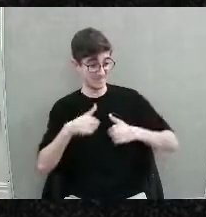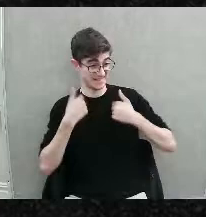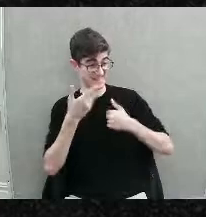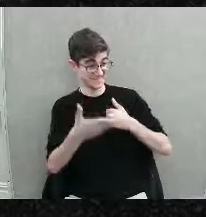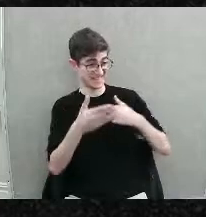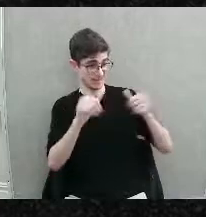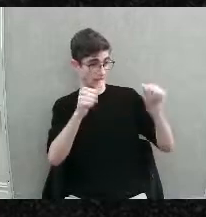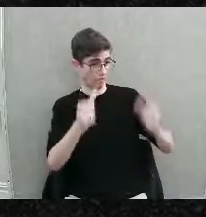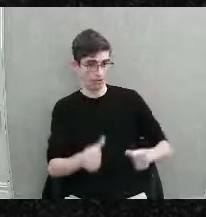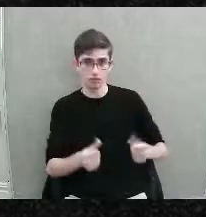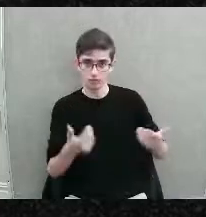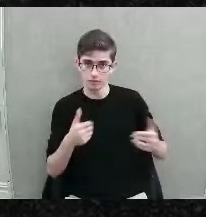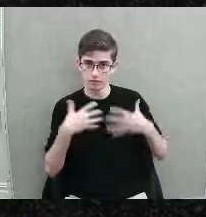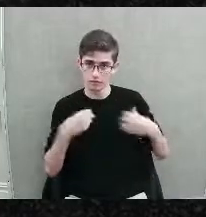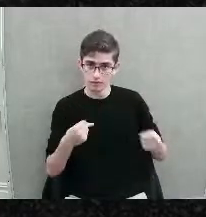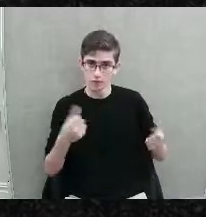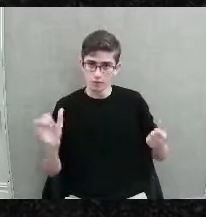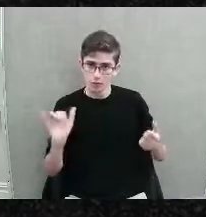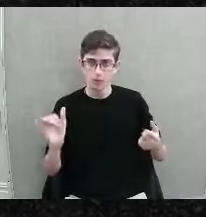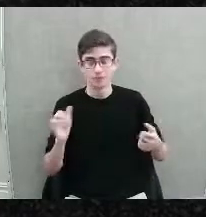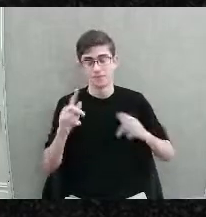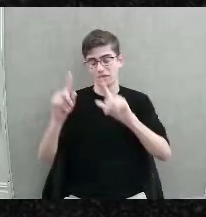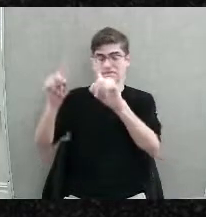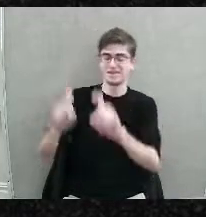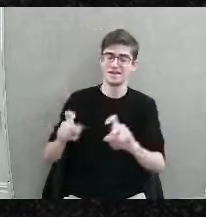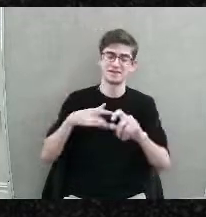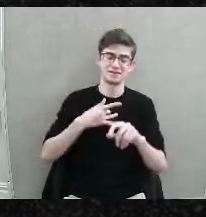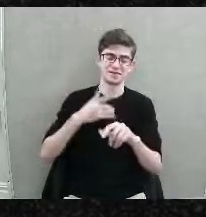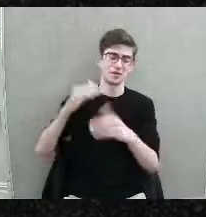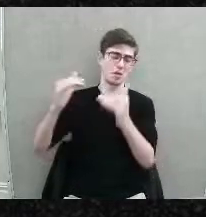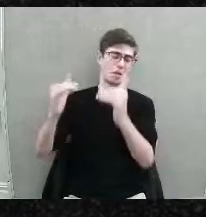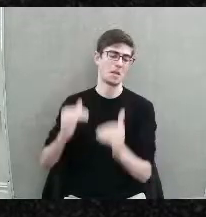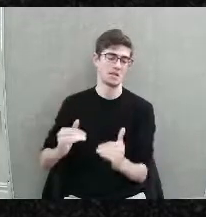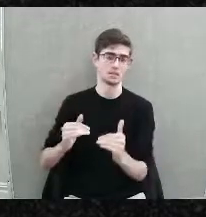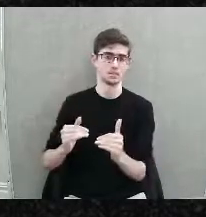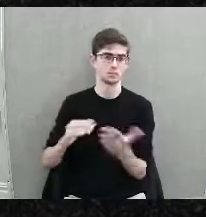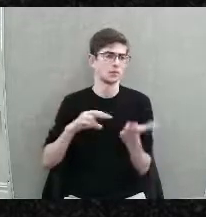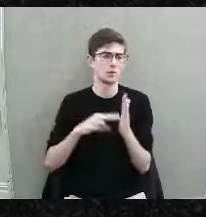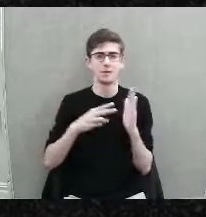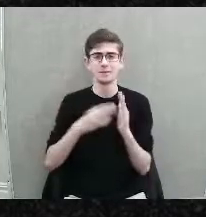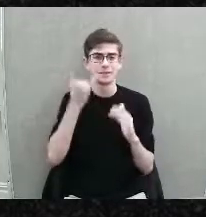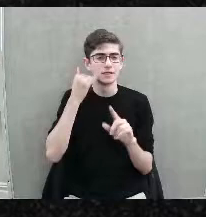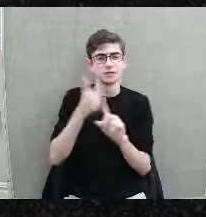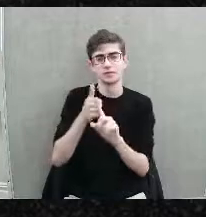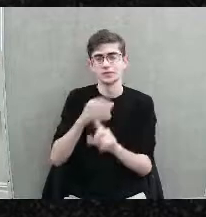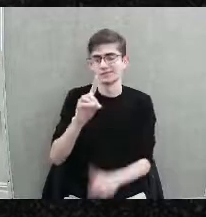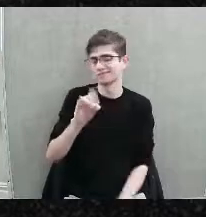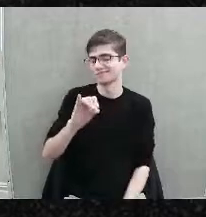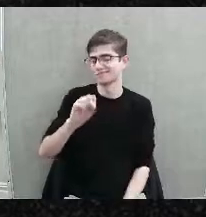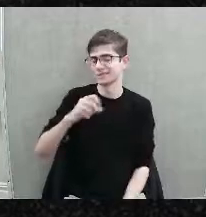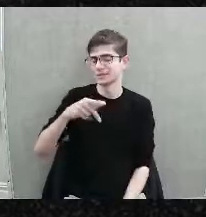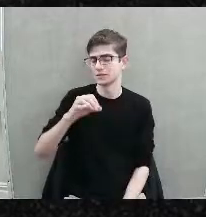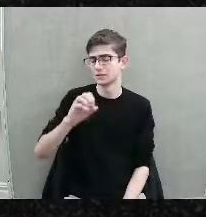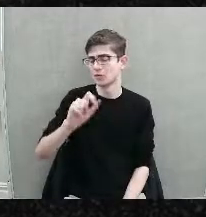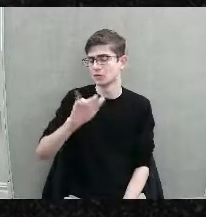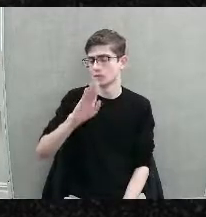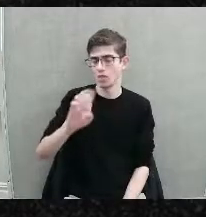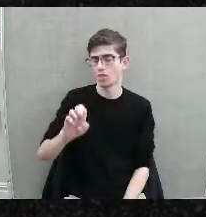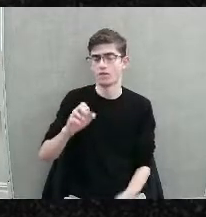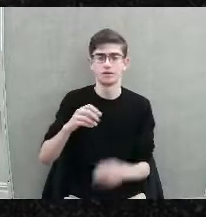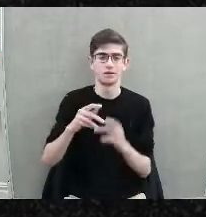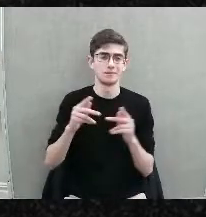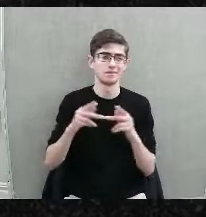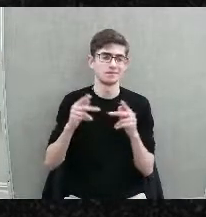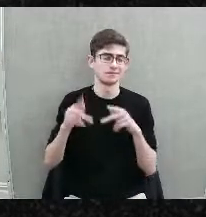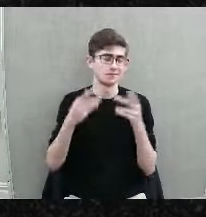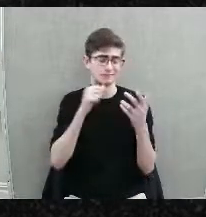those areas. So what it means to just be a disposable person in an already disposable space. I think that